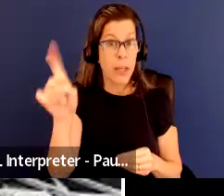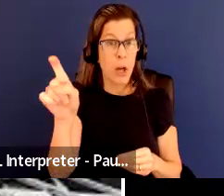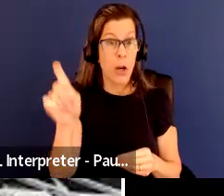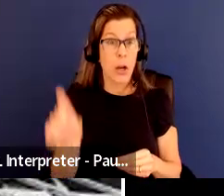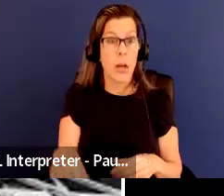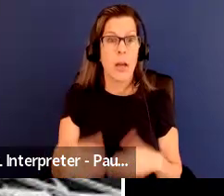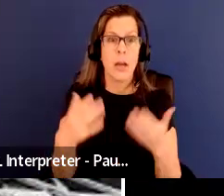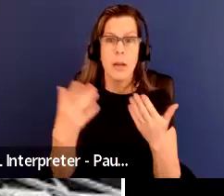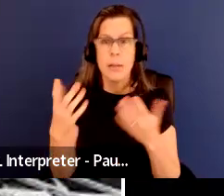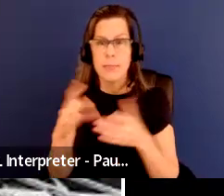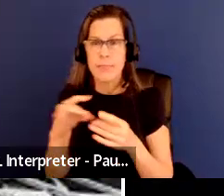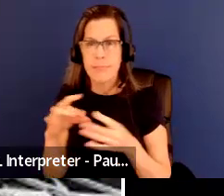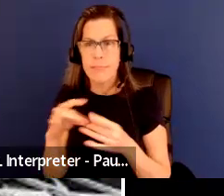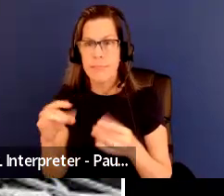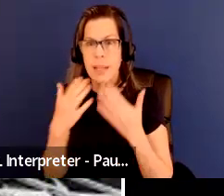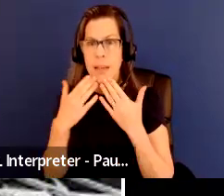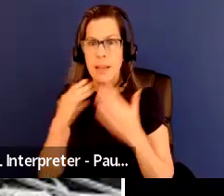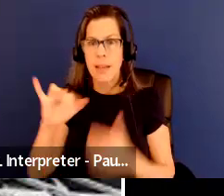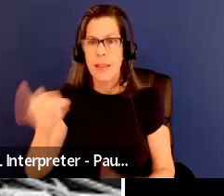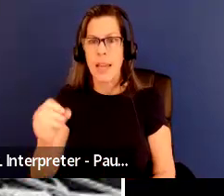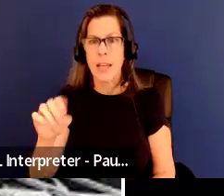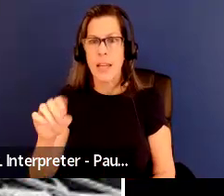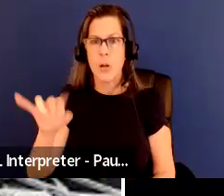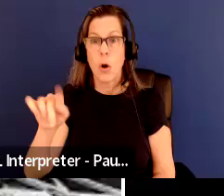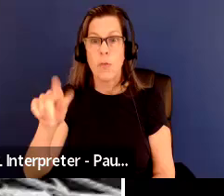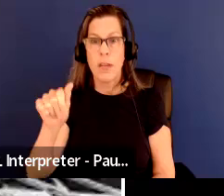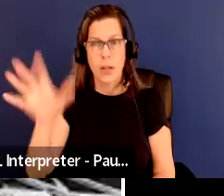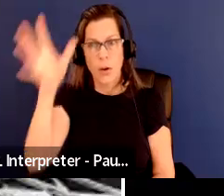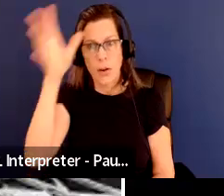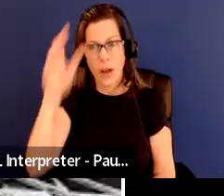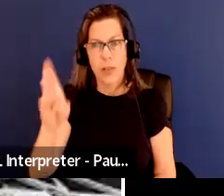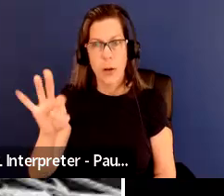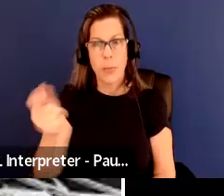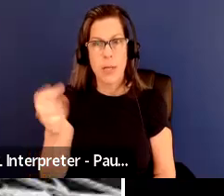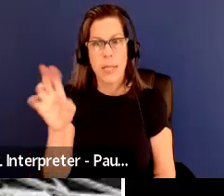Thank you, Jovita, for mentioning that your father was a bracero.